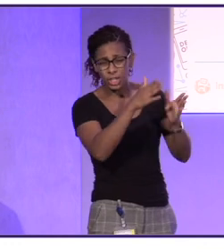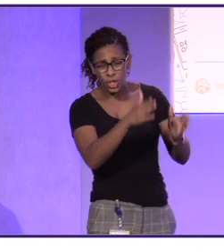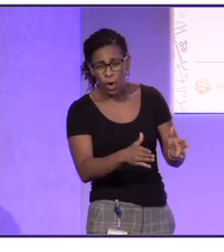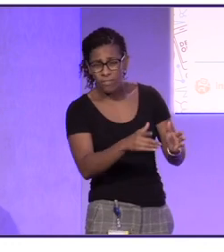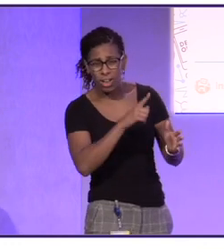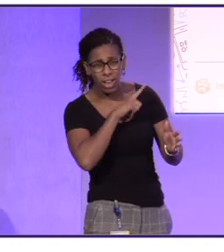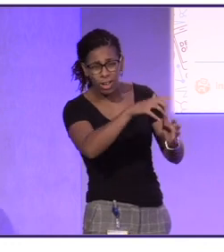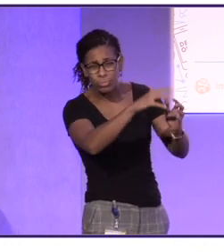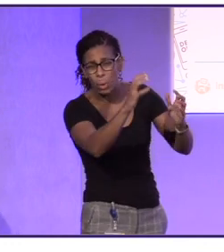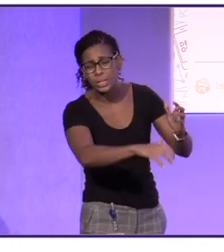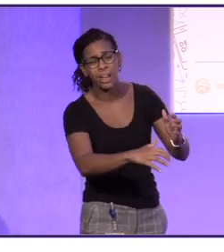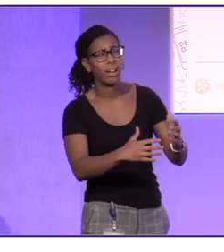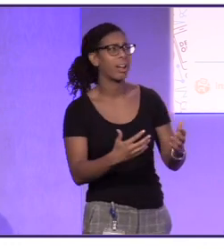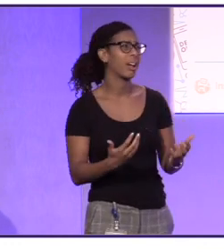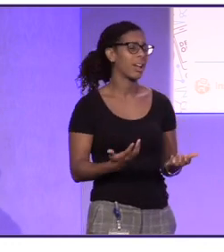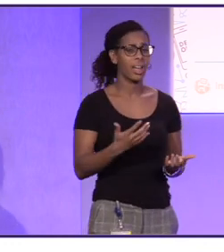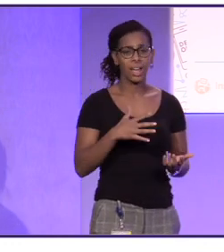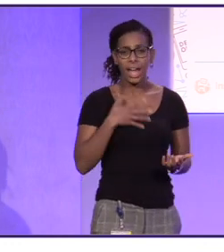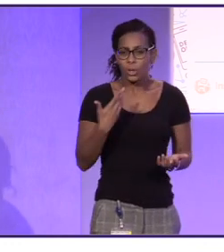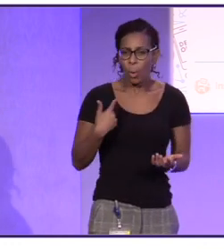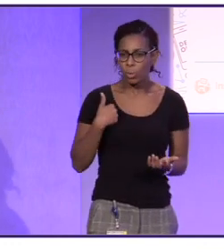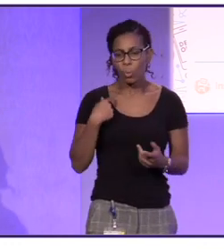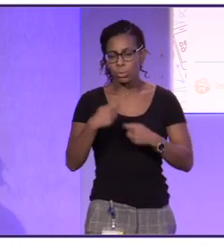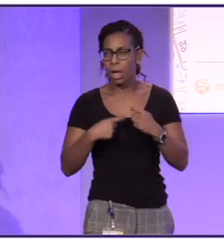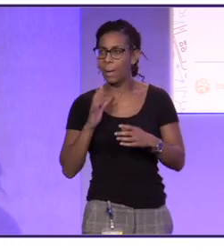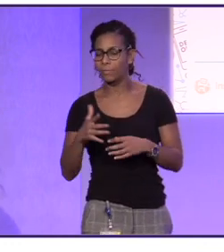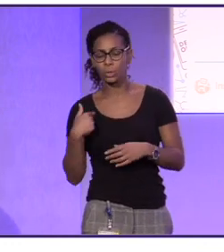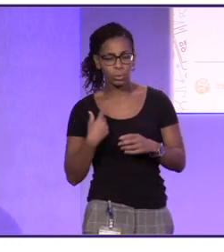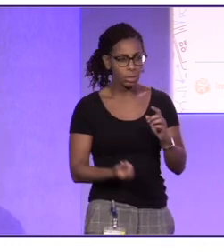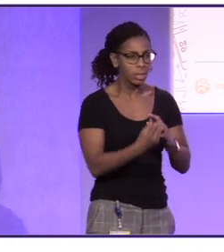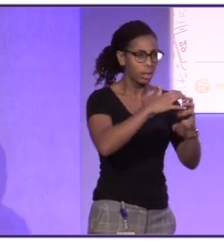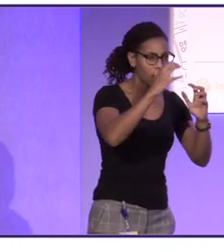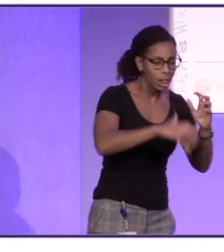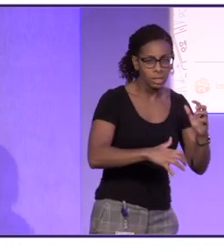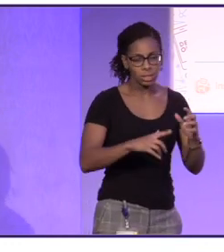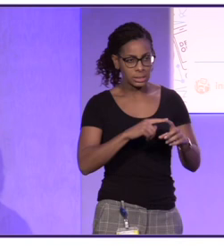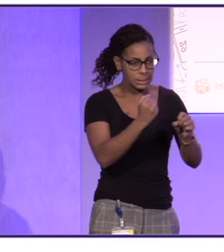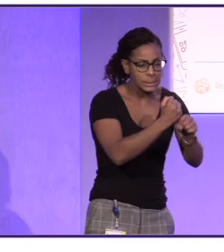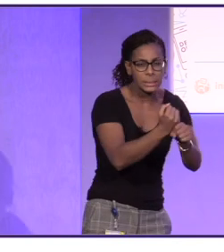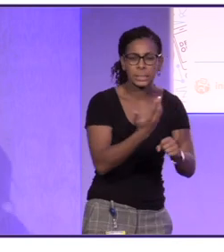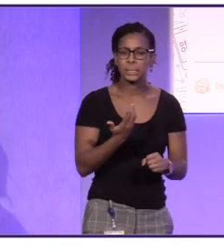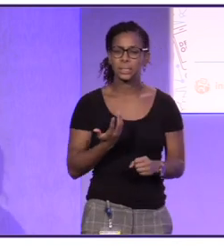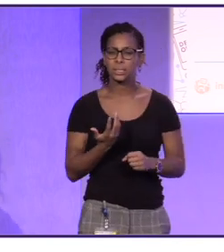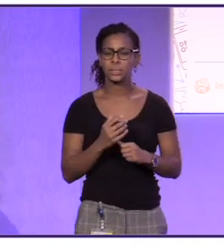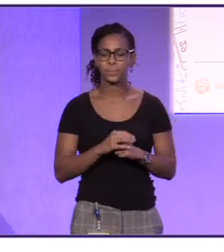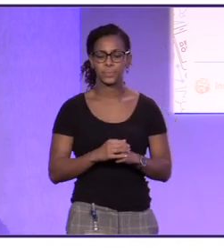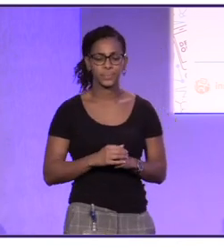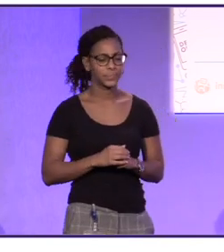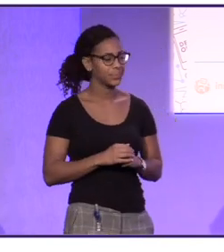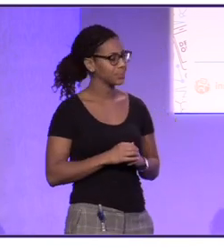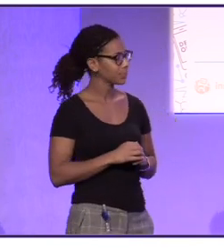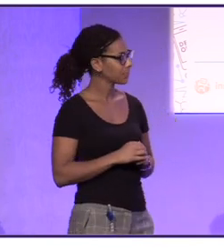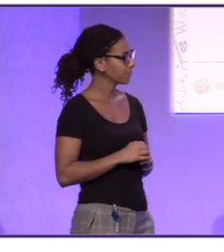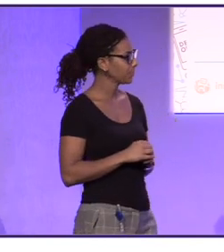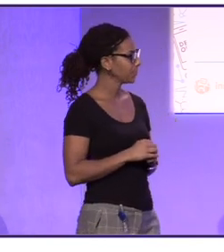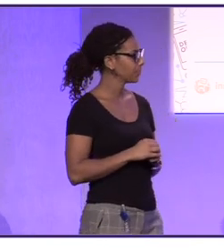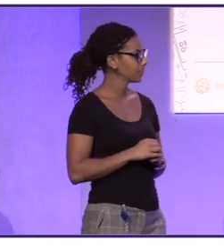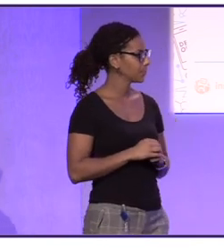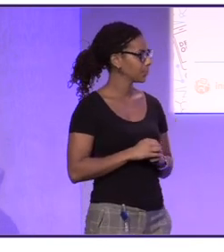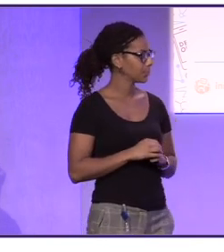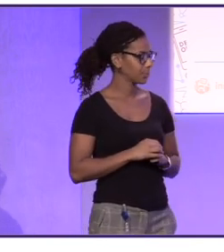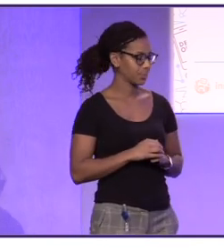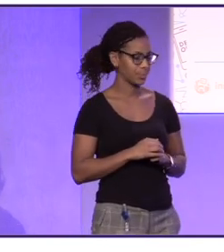I want to stop having to fight fires all the time. Exactly. And the fourth reason that is important to us is that we want to